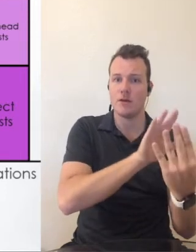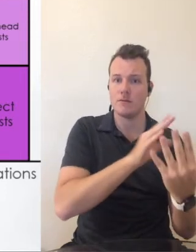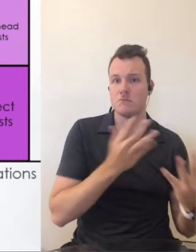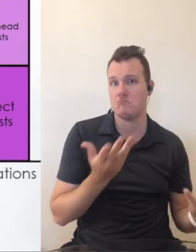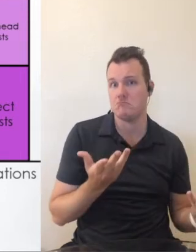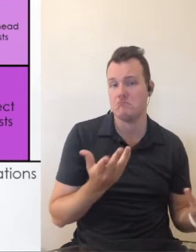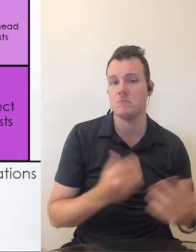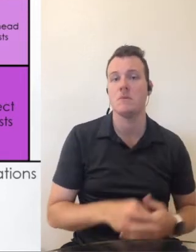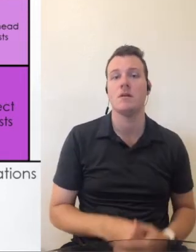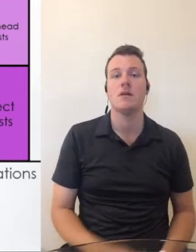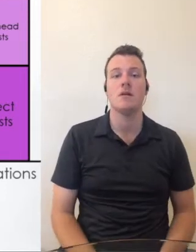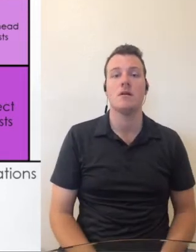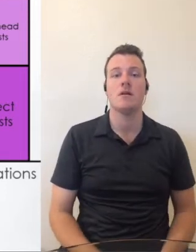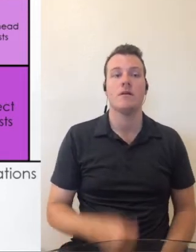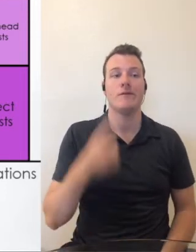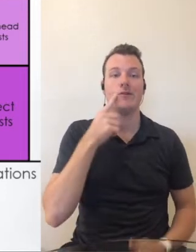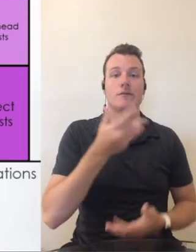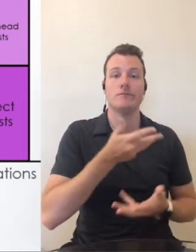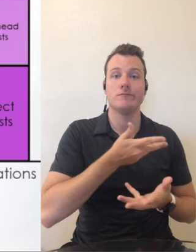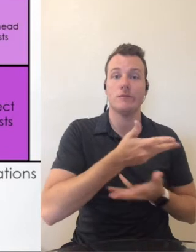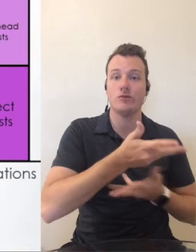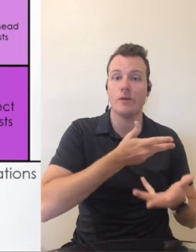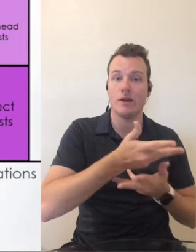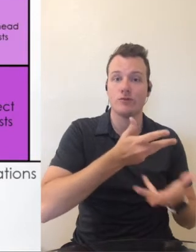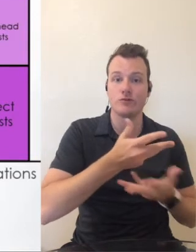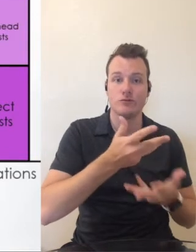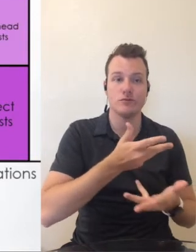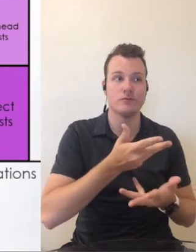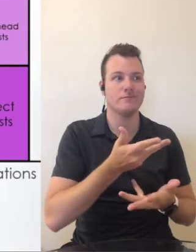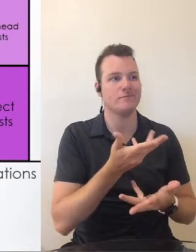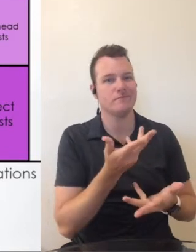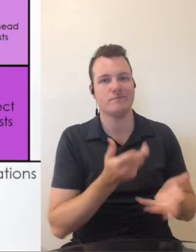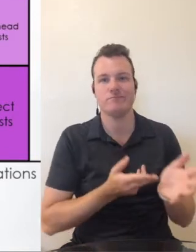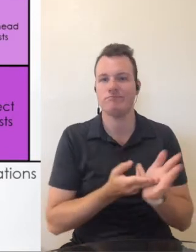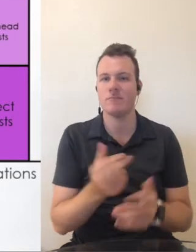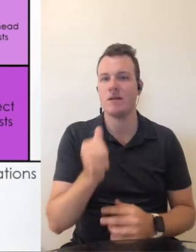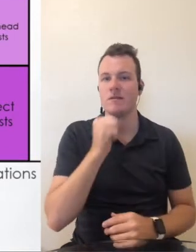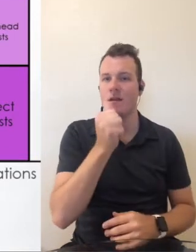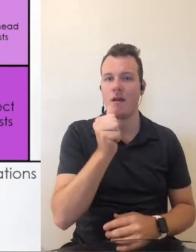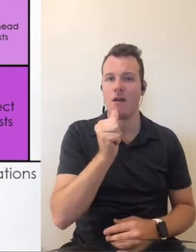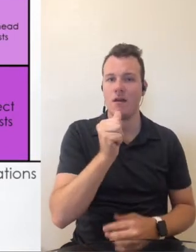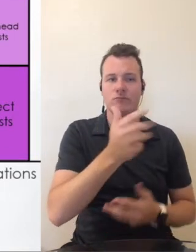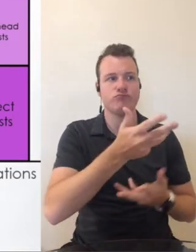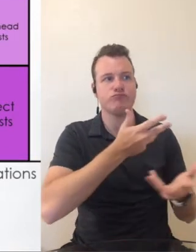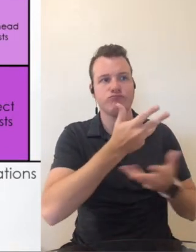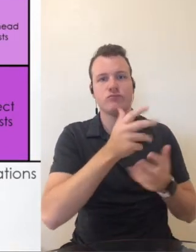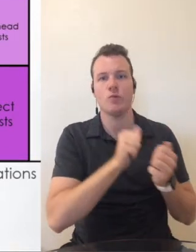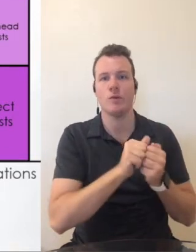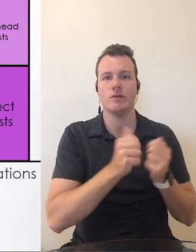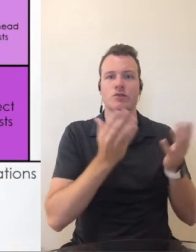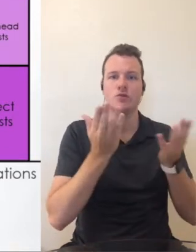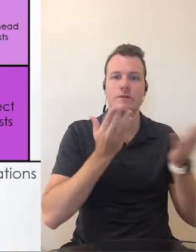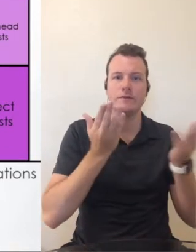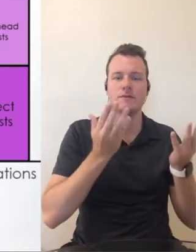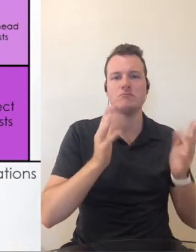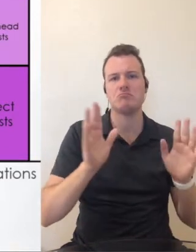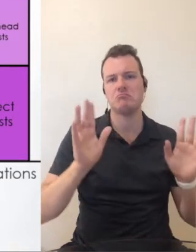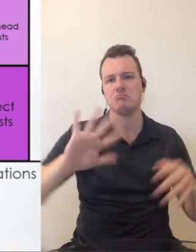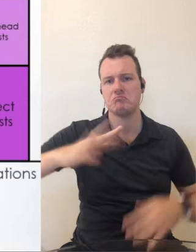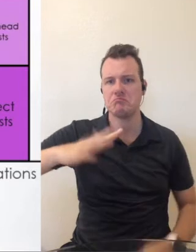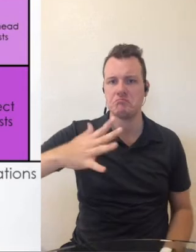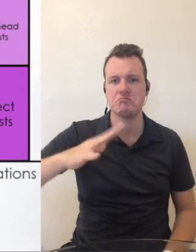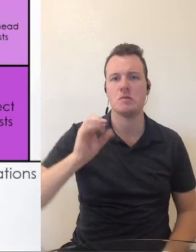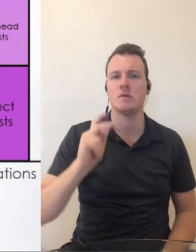from an interaction perspective, I really didn't have much of an interaction. My service was okay.